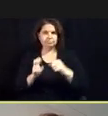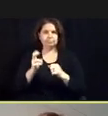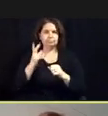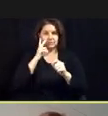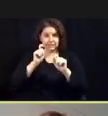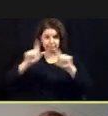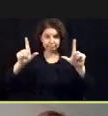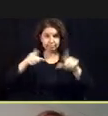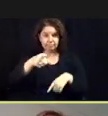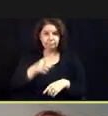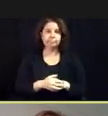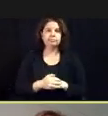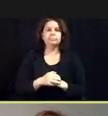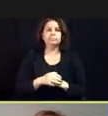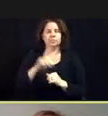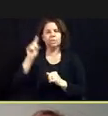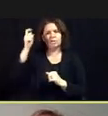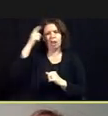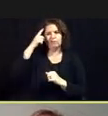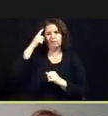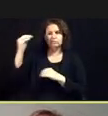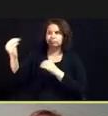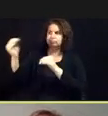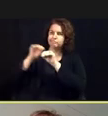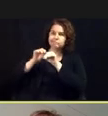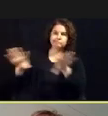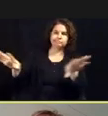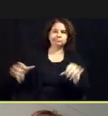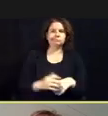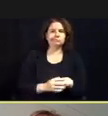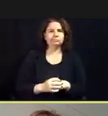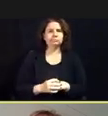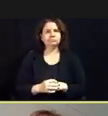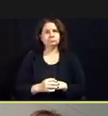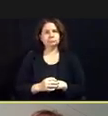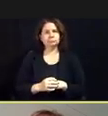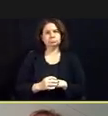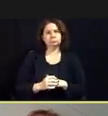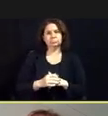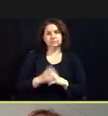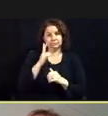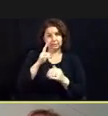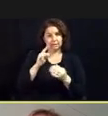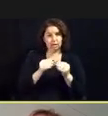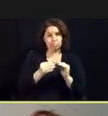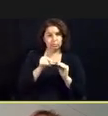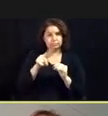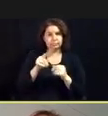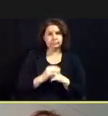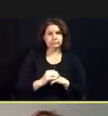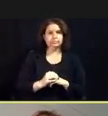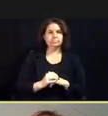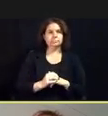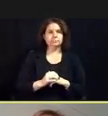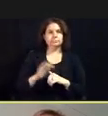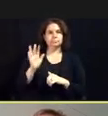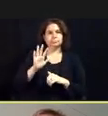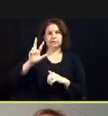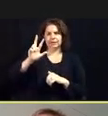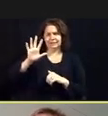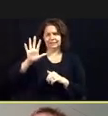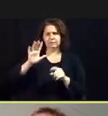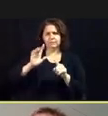numbers as of today, where there's about 35 counties who are in that